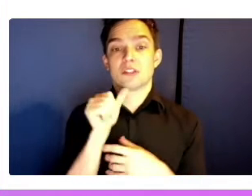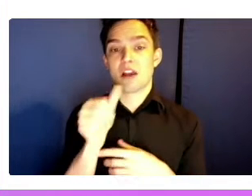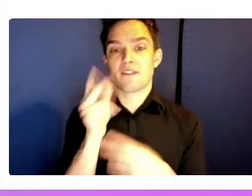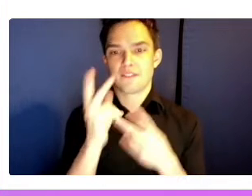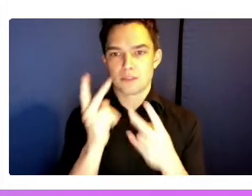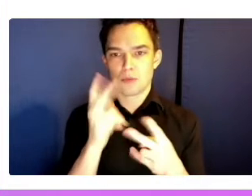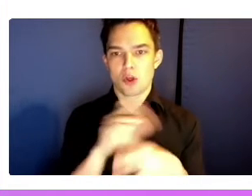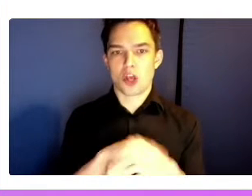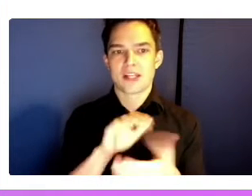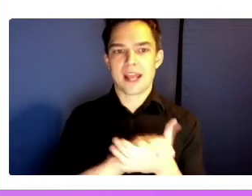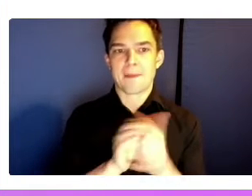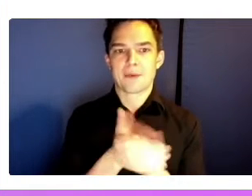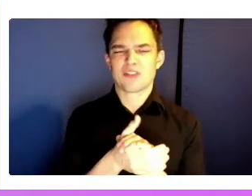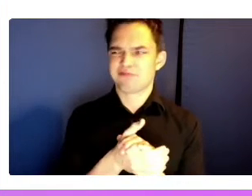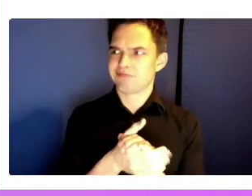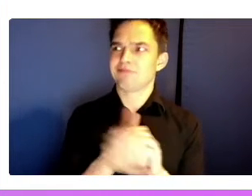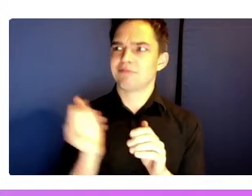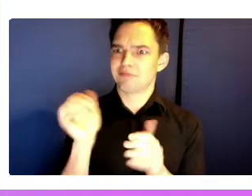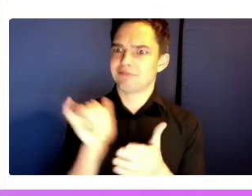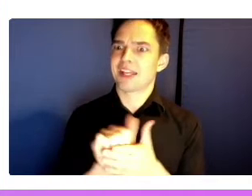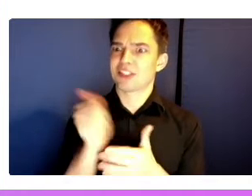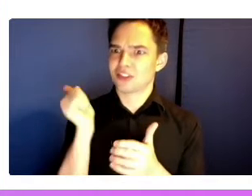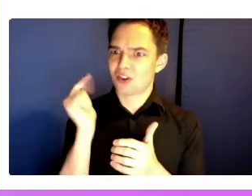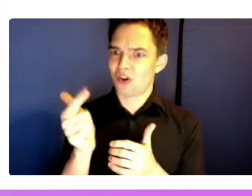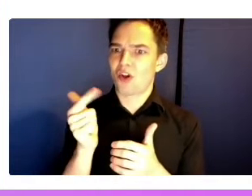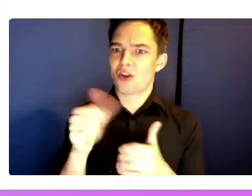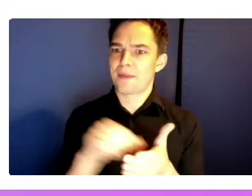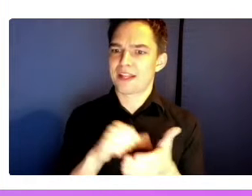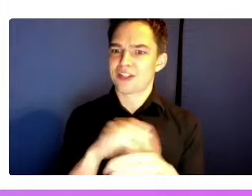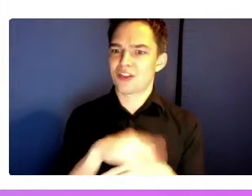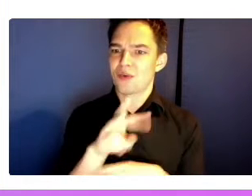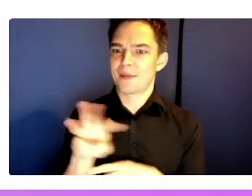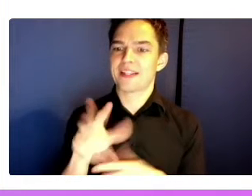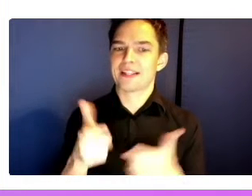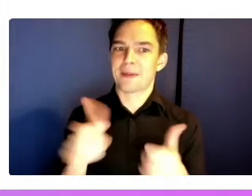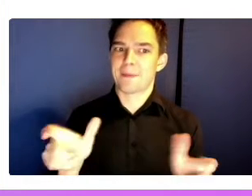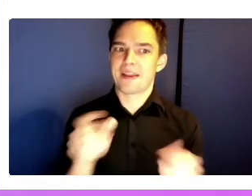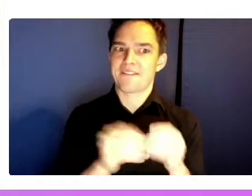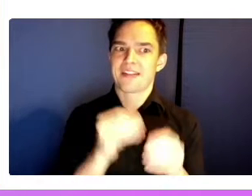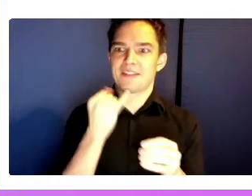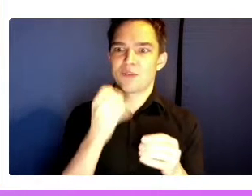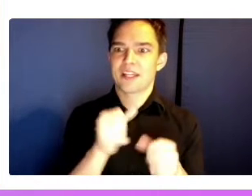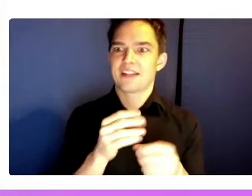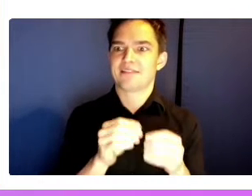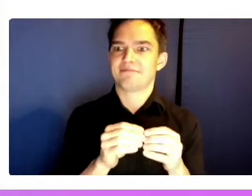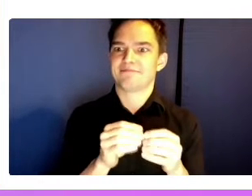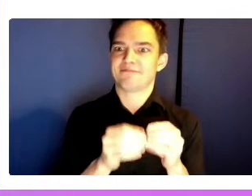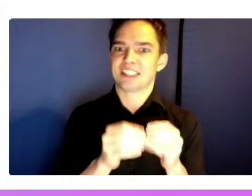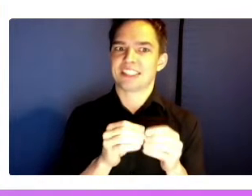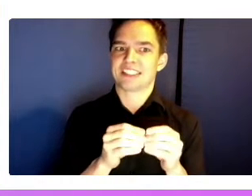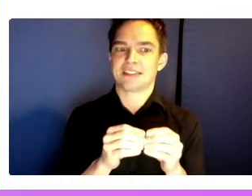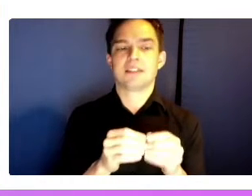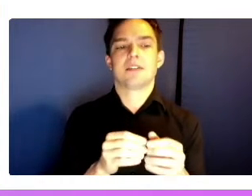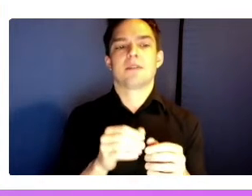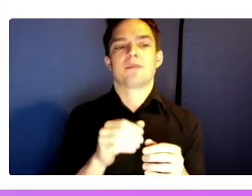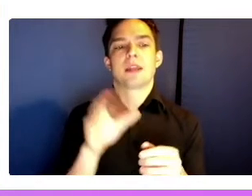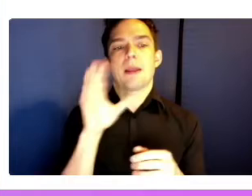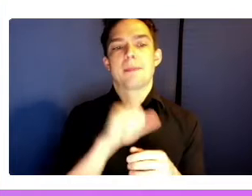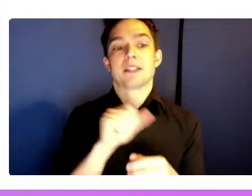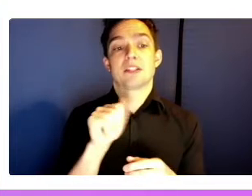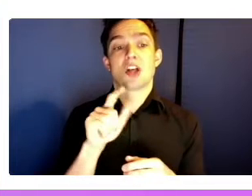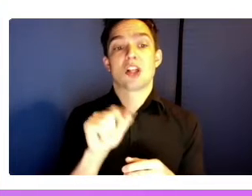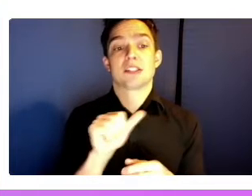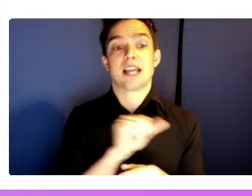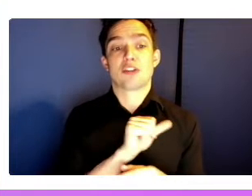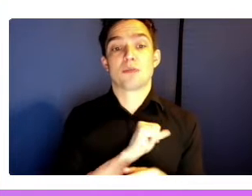That's every page of the website. So that would be a big fix if we could land that. Page is missing alt attribute. Well, that's on